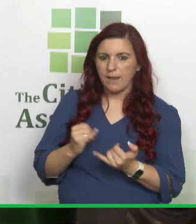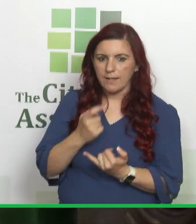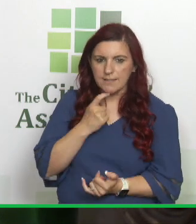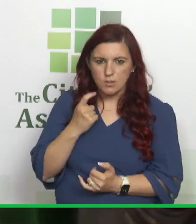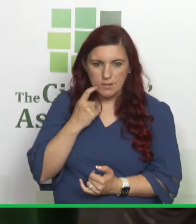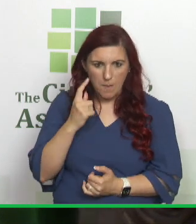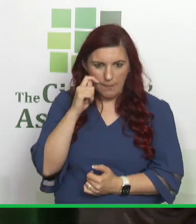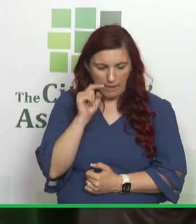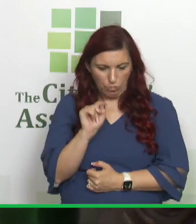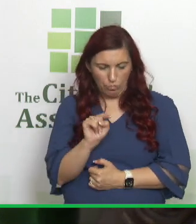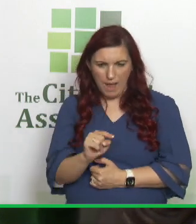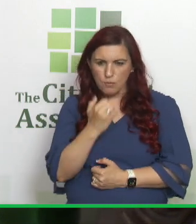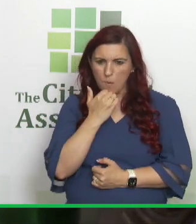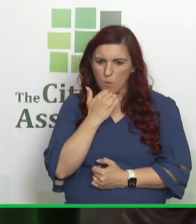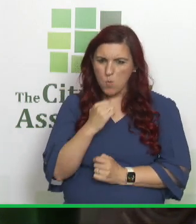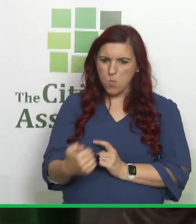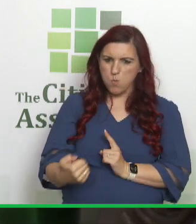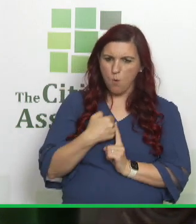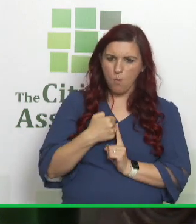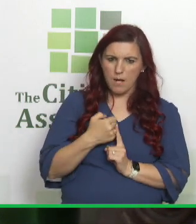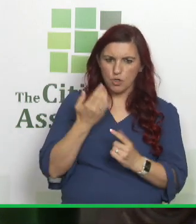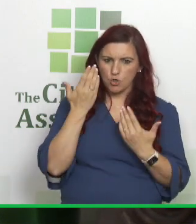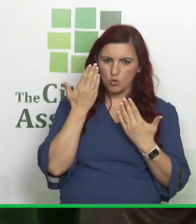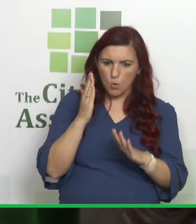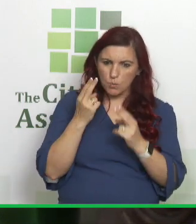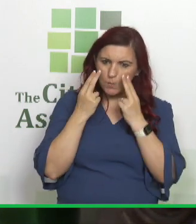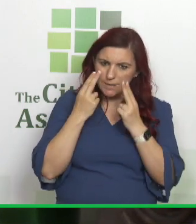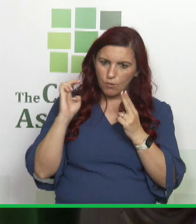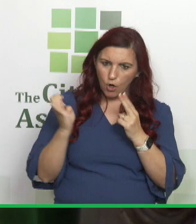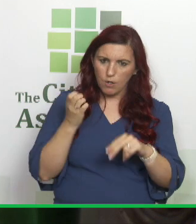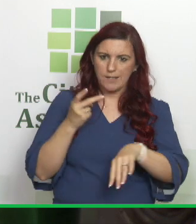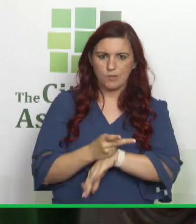is particularly sobering and really highlights the need for early intervention.